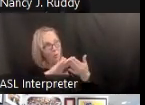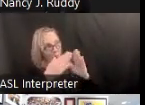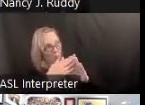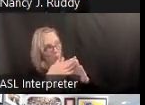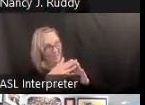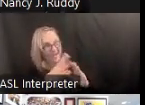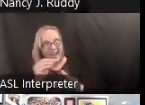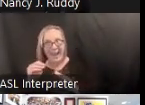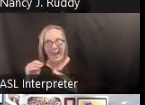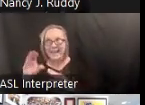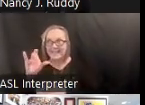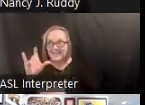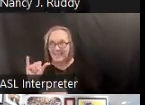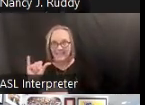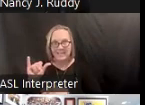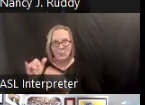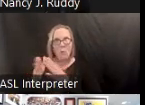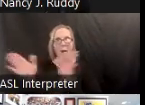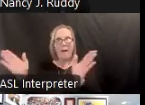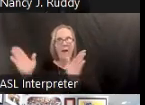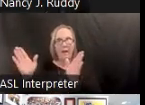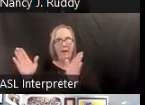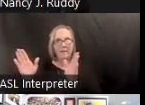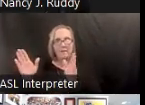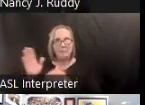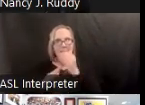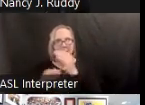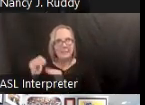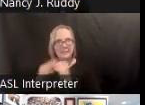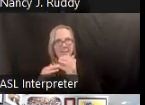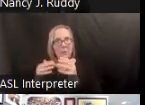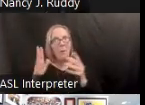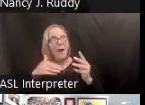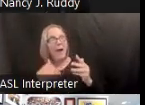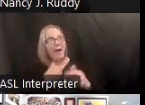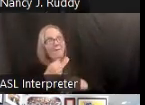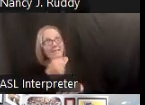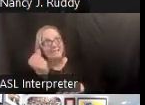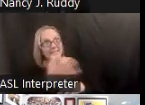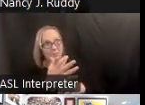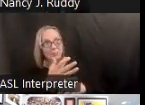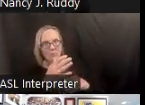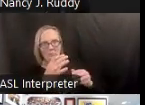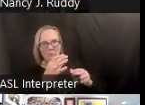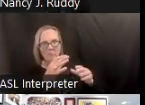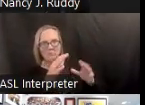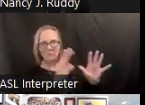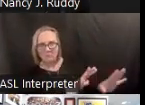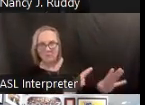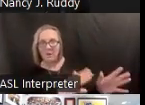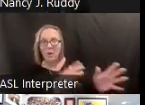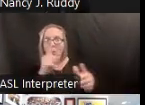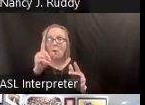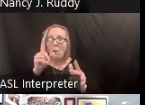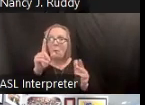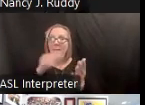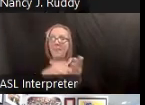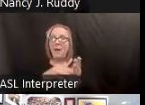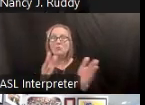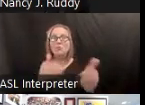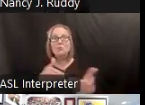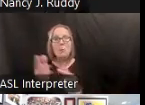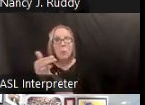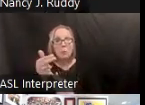amenity. The building will house a 200,000 square foot gaming facility, a 1,000-room hotel and related